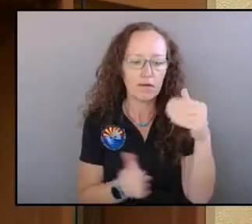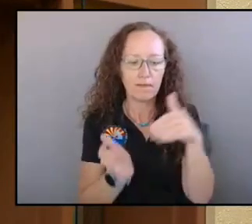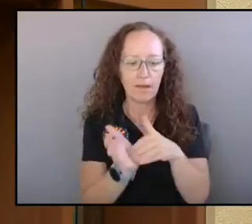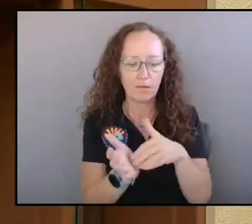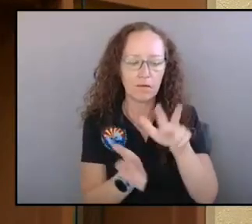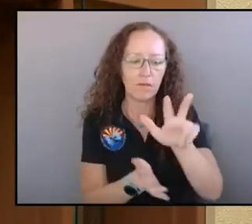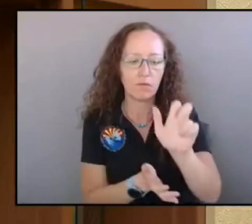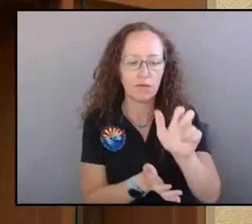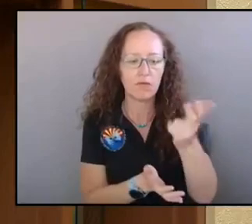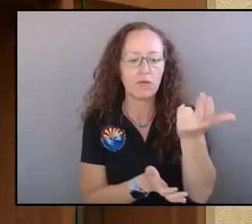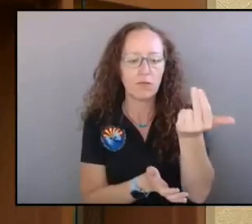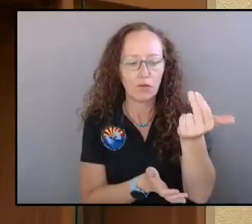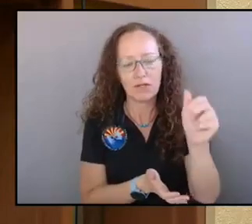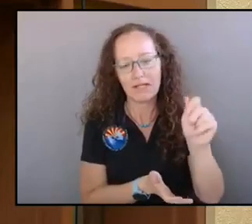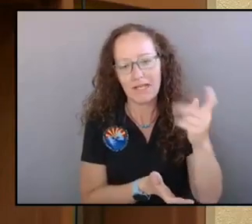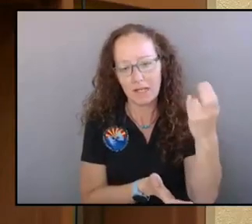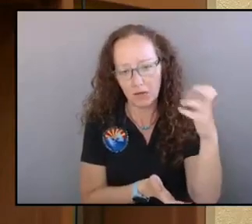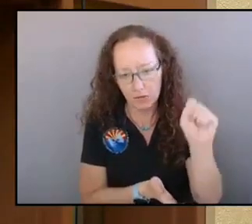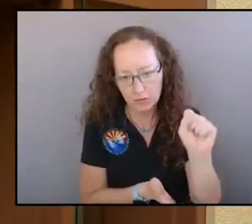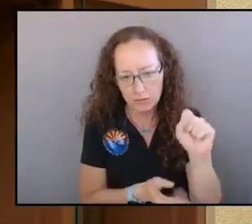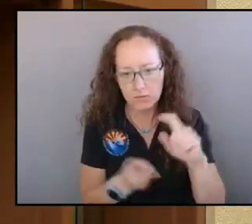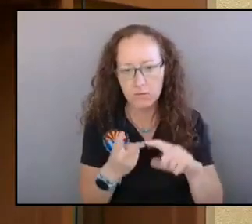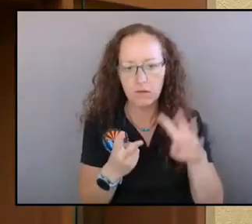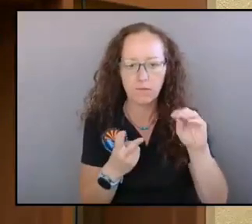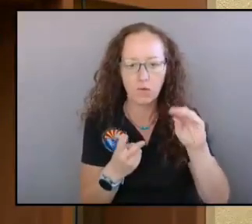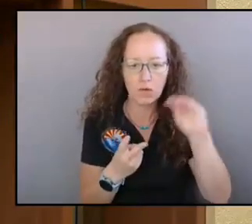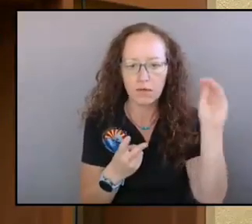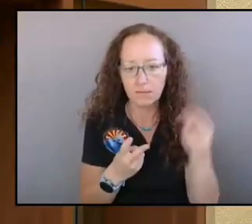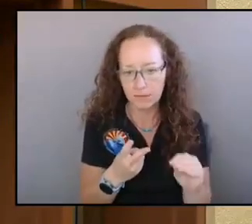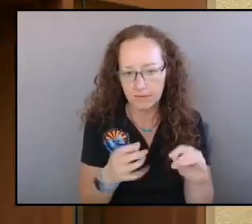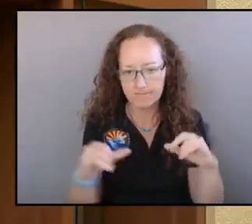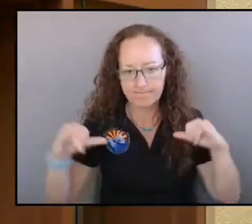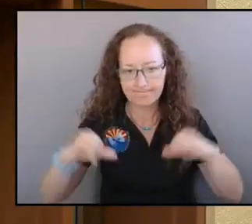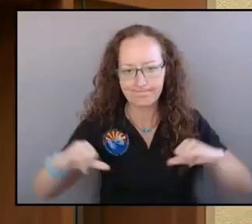314,313 acres, 40% containment, and